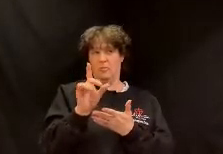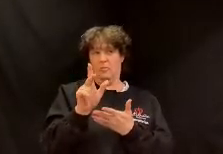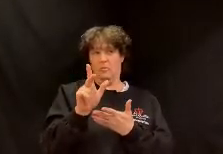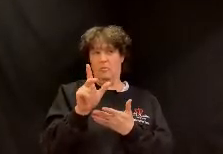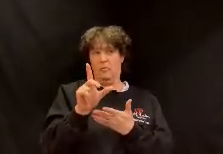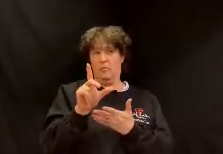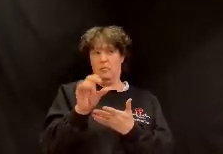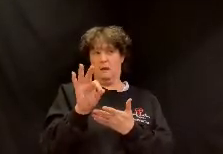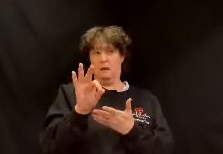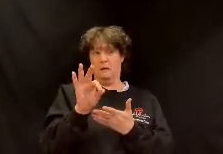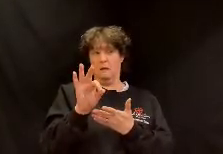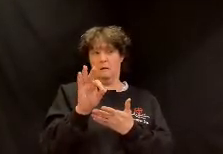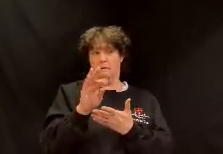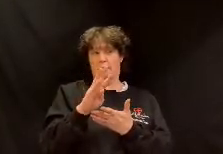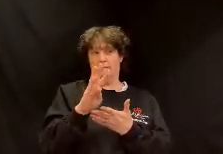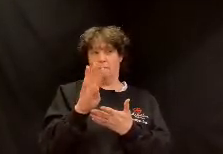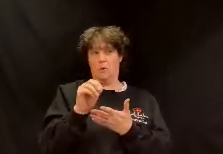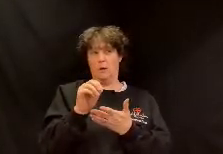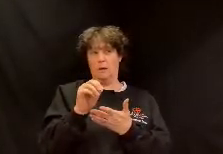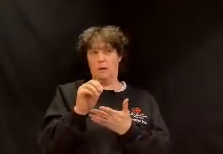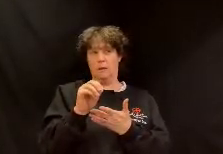We'll see.